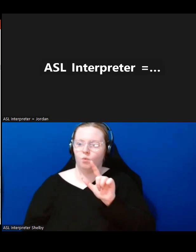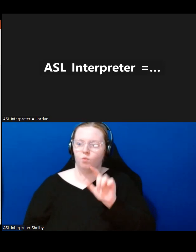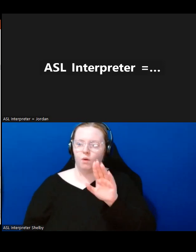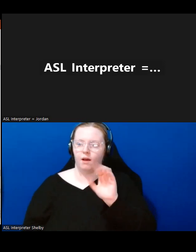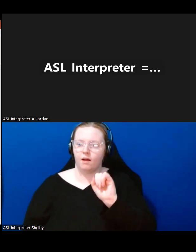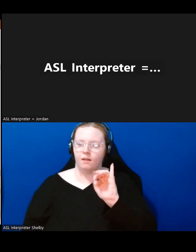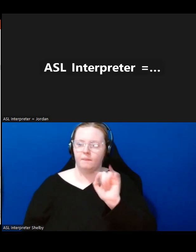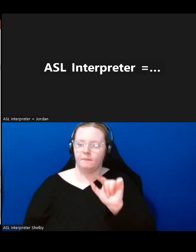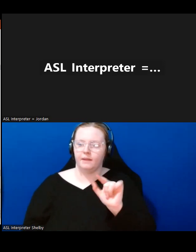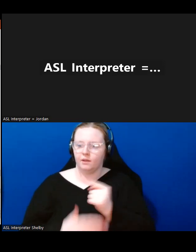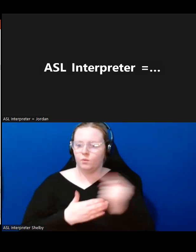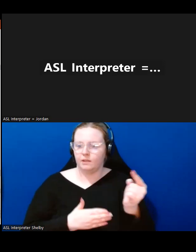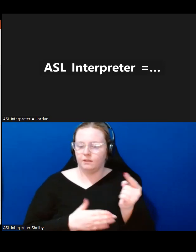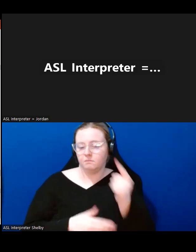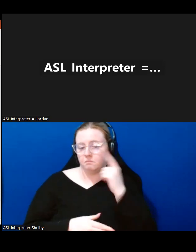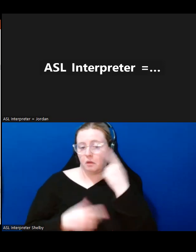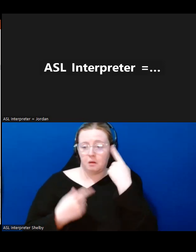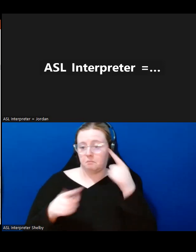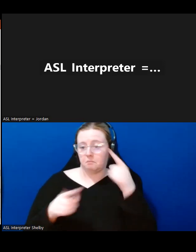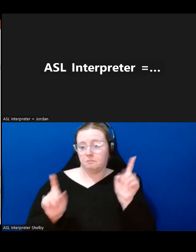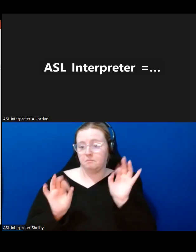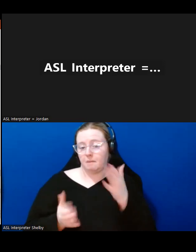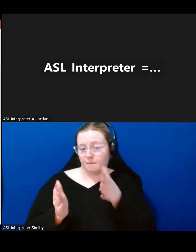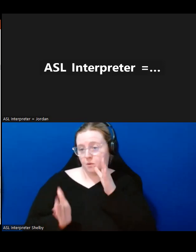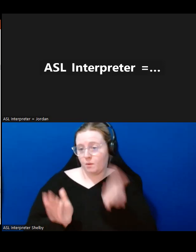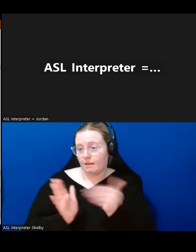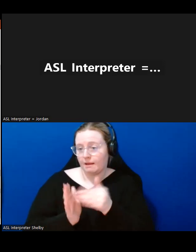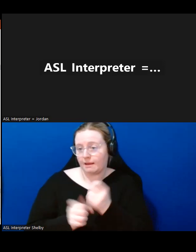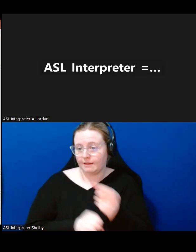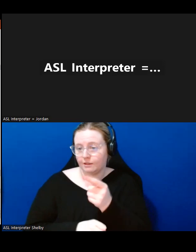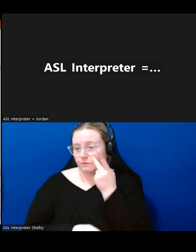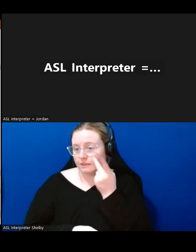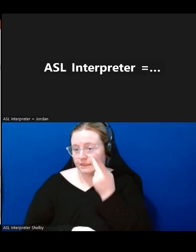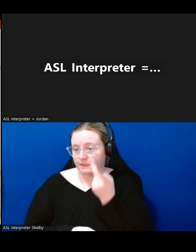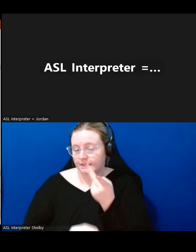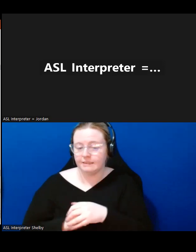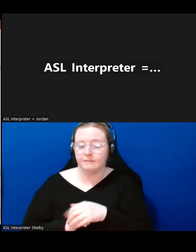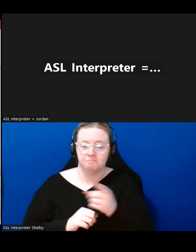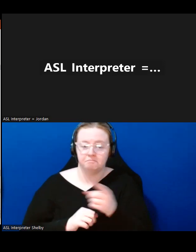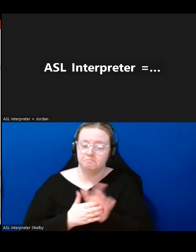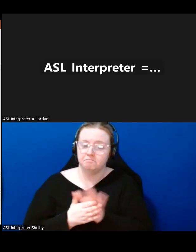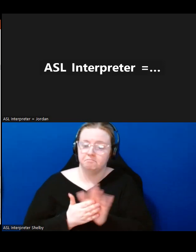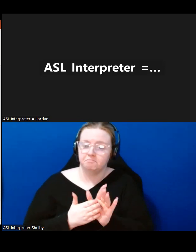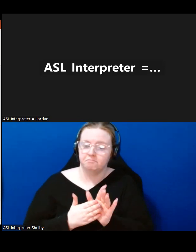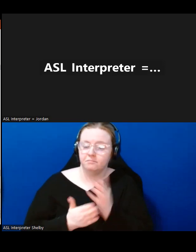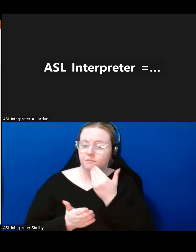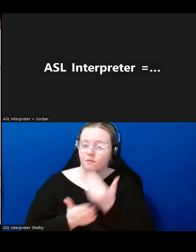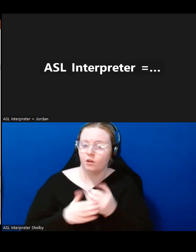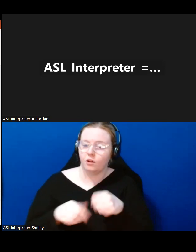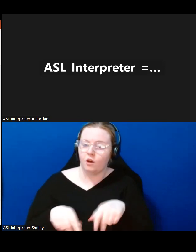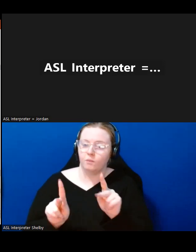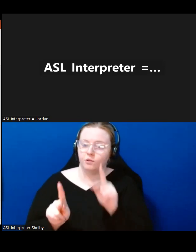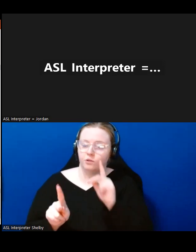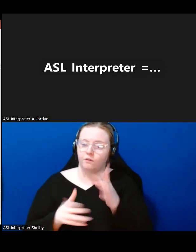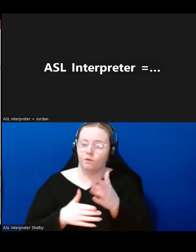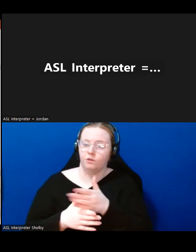turned out really well. Who knows, we may do another one again next year. And it was a really nice way to collectively share some